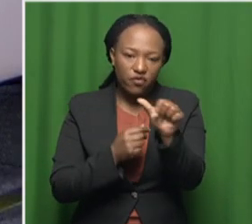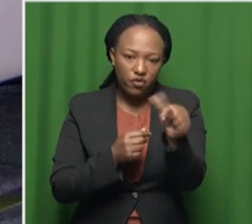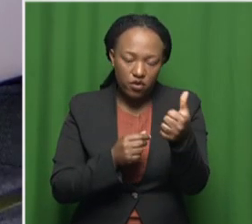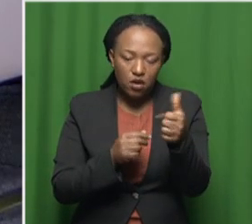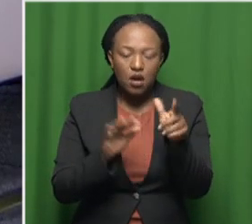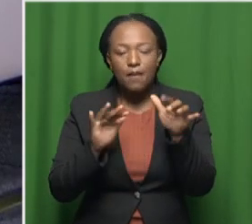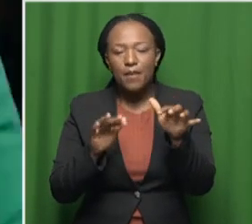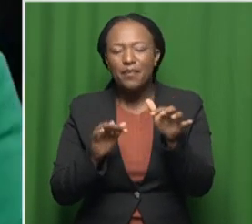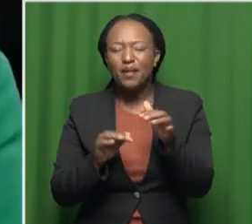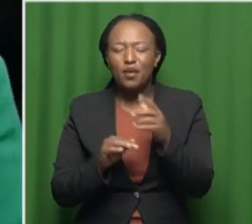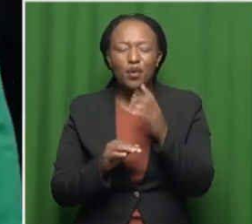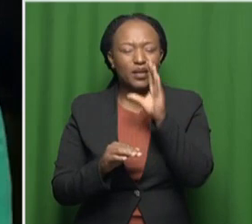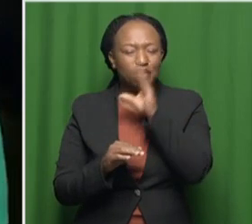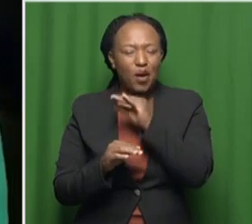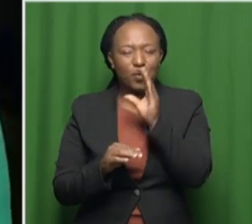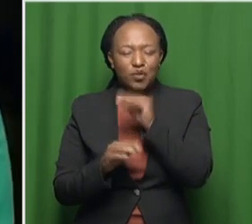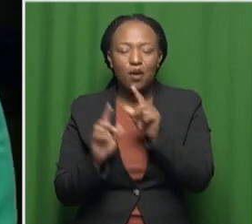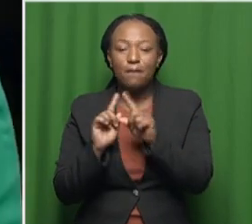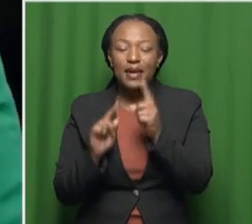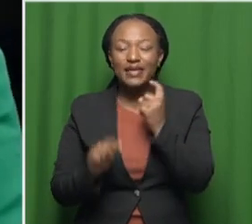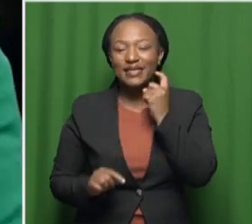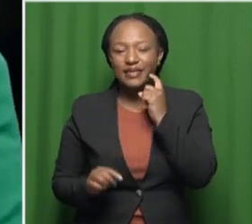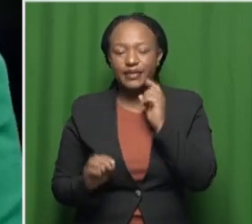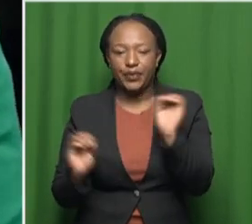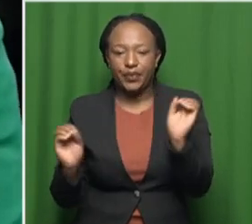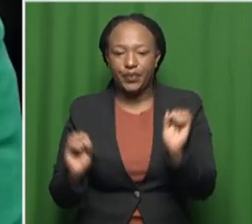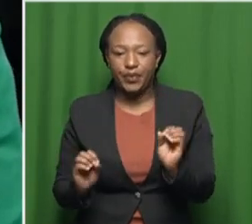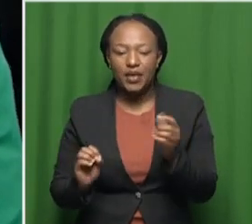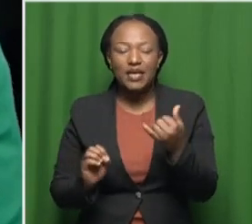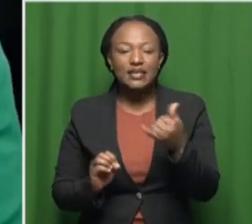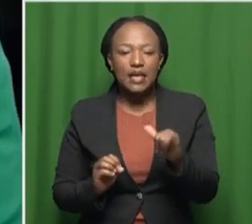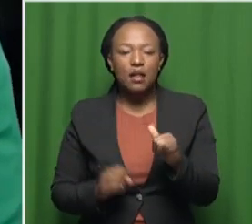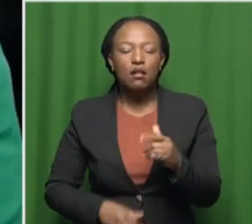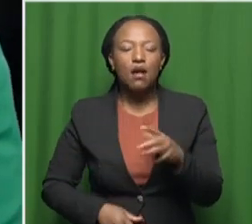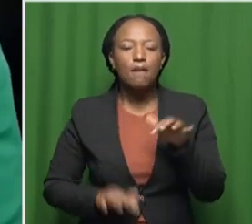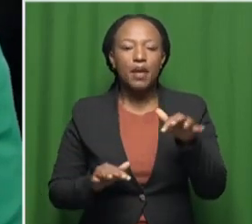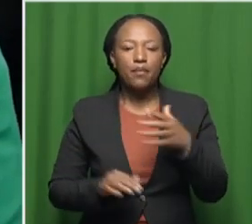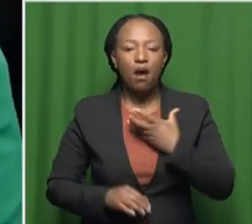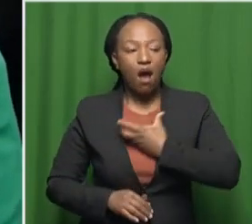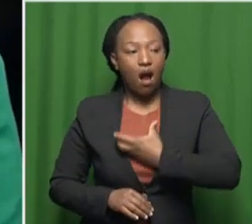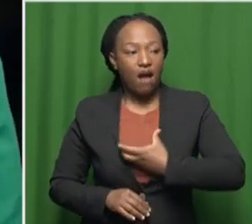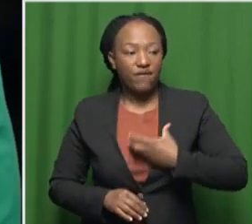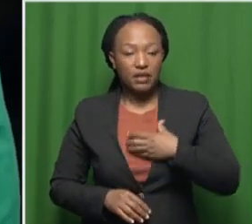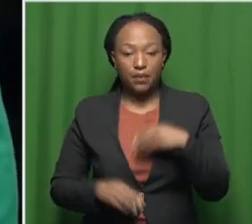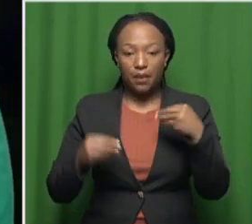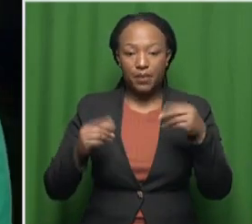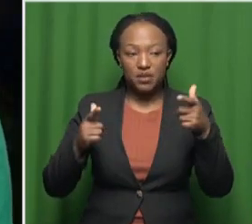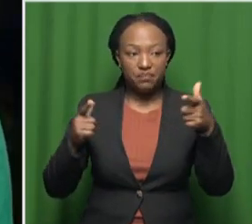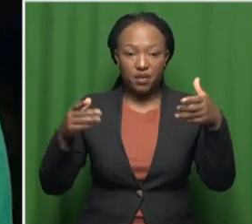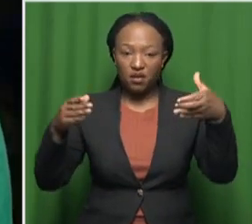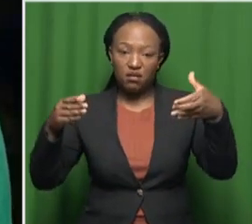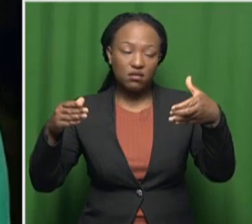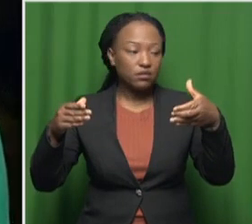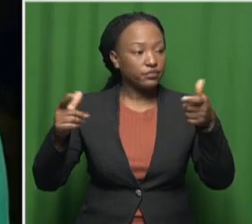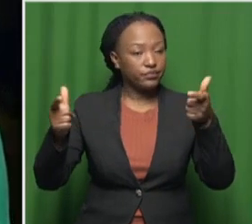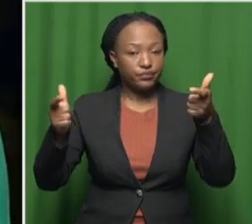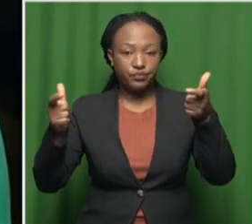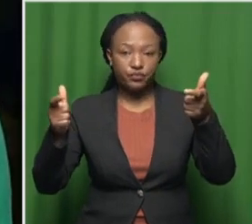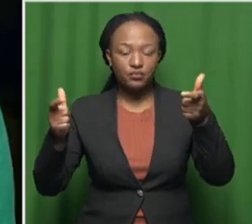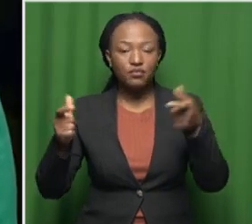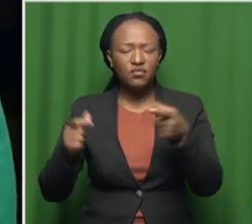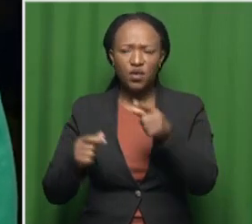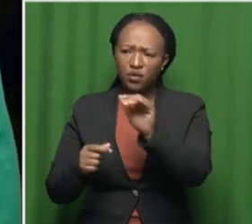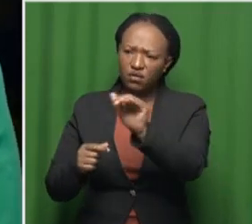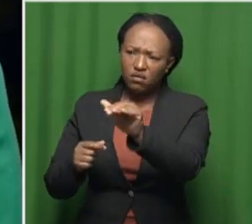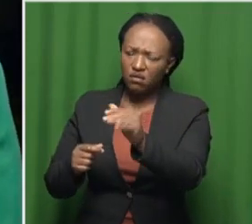People will be talking about it, but it's not easy to do it because they're still comfortable with the status quo. Now, we said you are not compliant with the